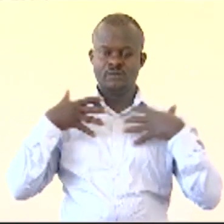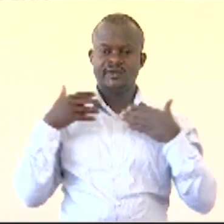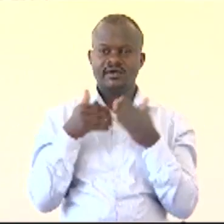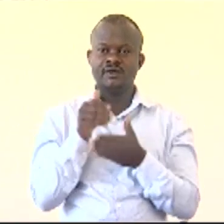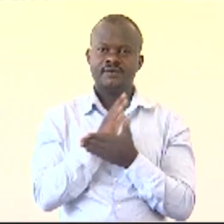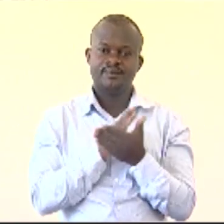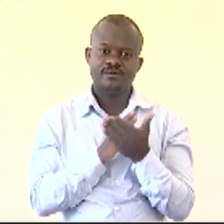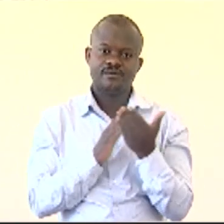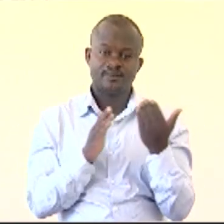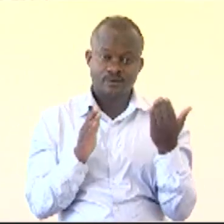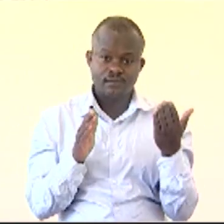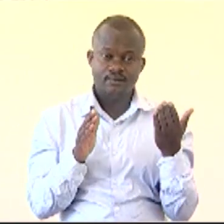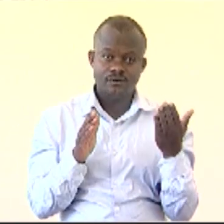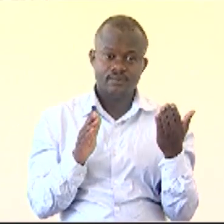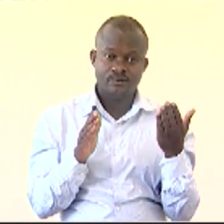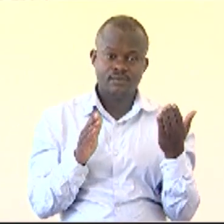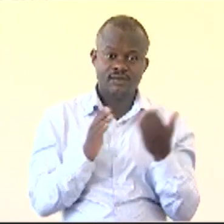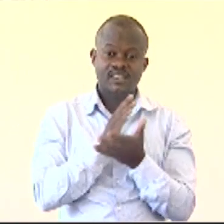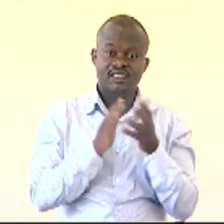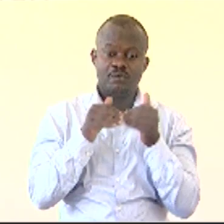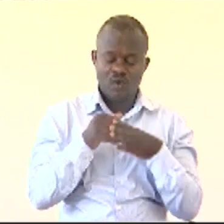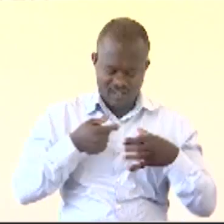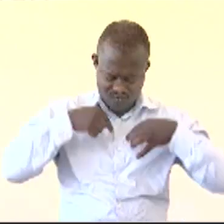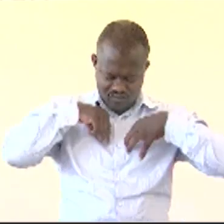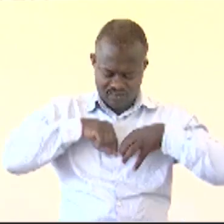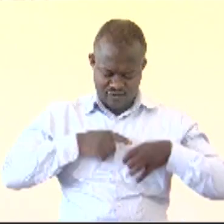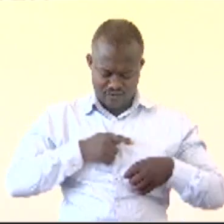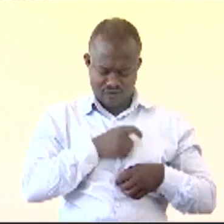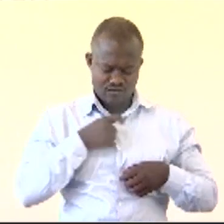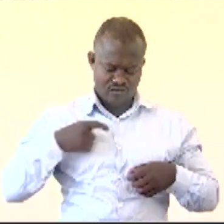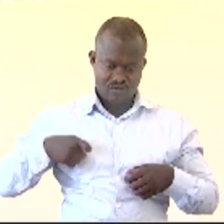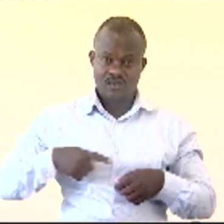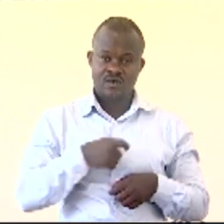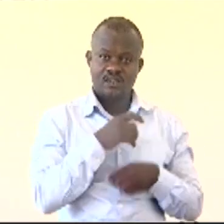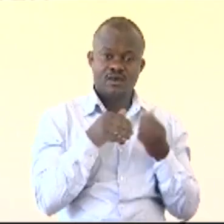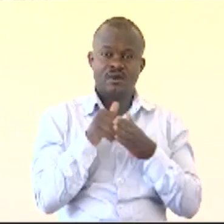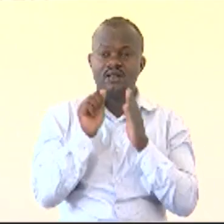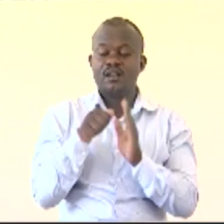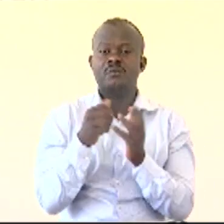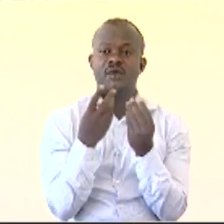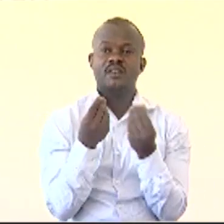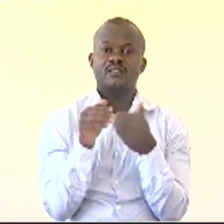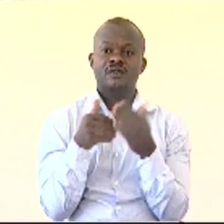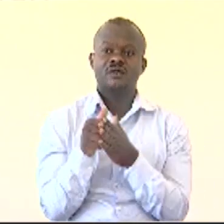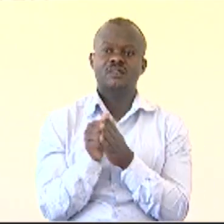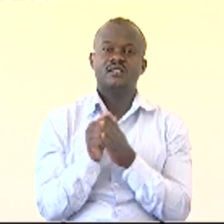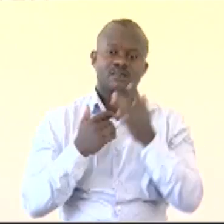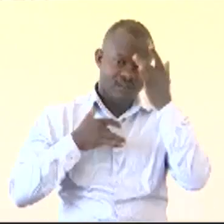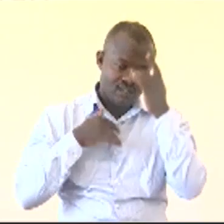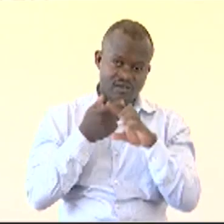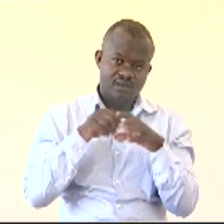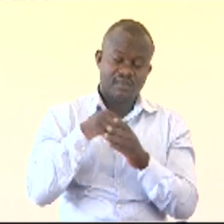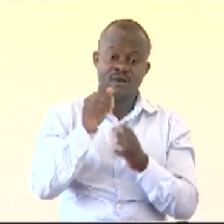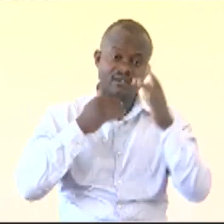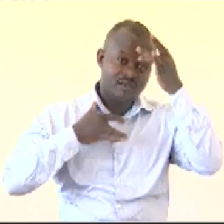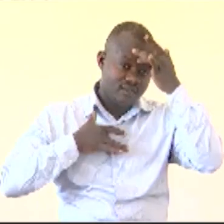spits a sputum somewhere, of course you can be easily suffer from that disease.